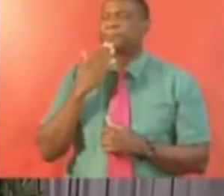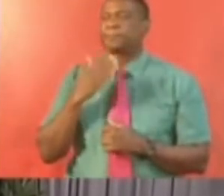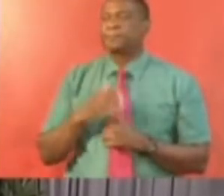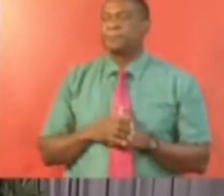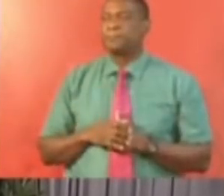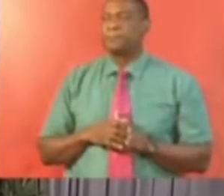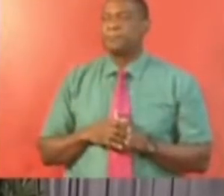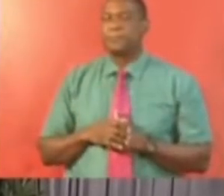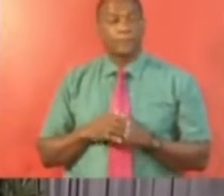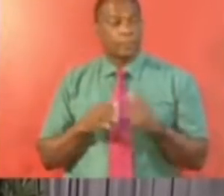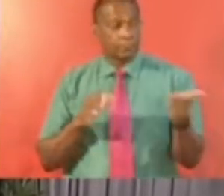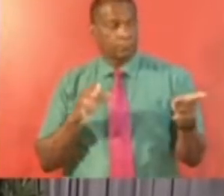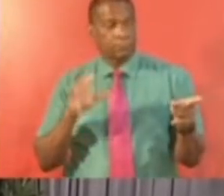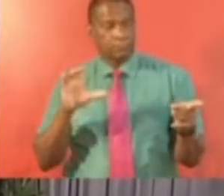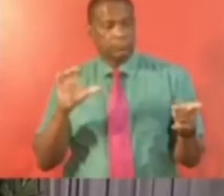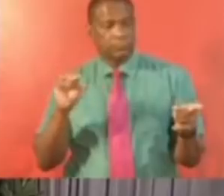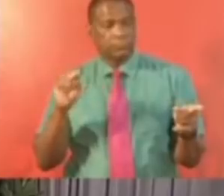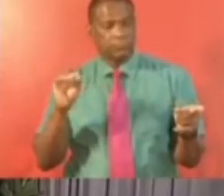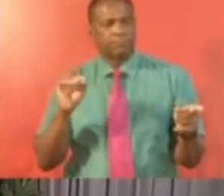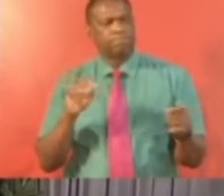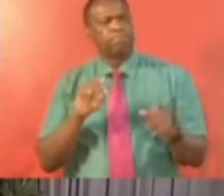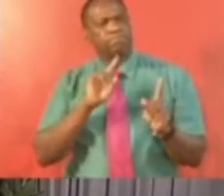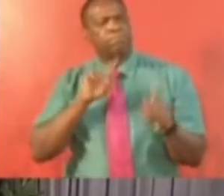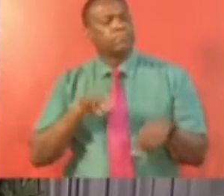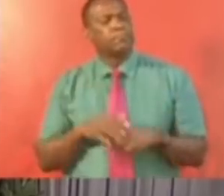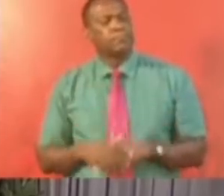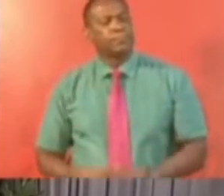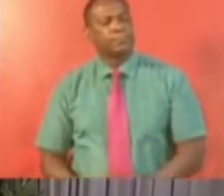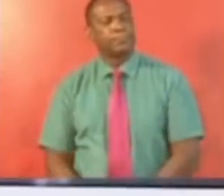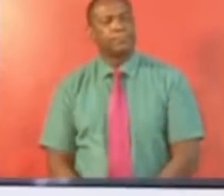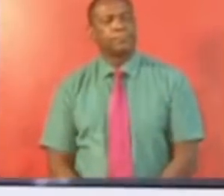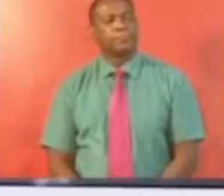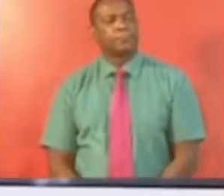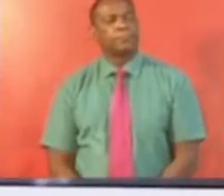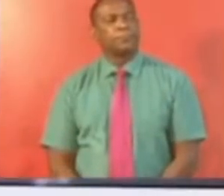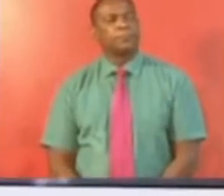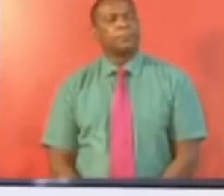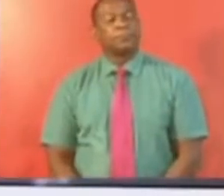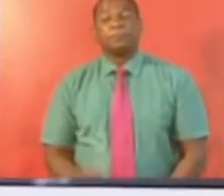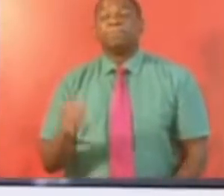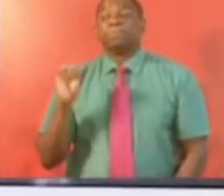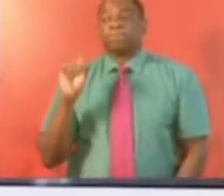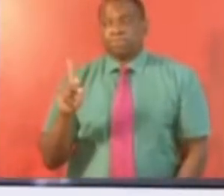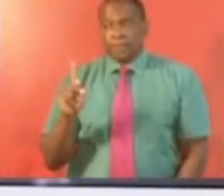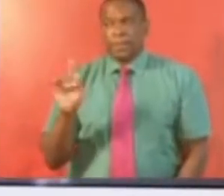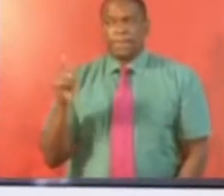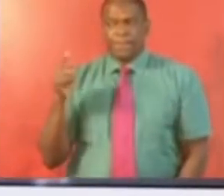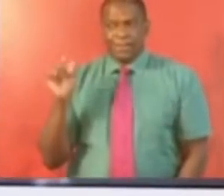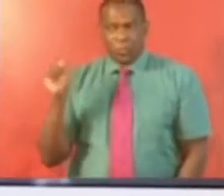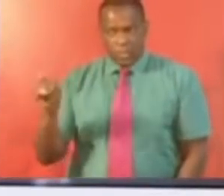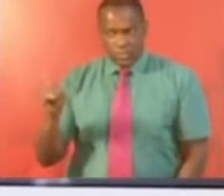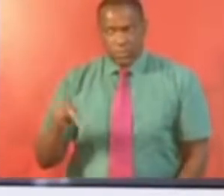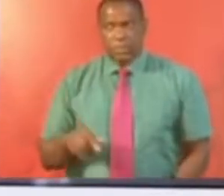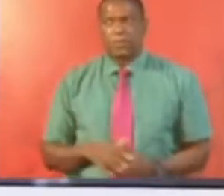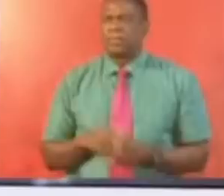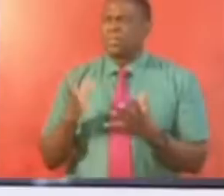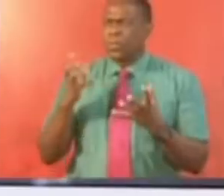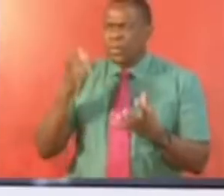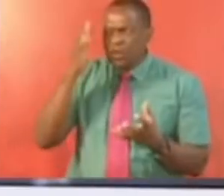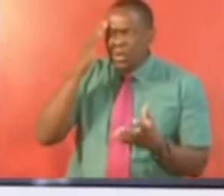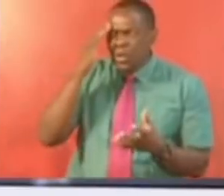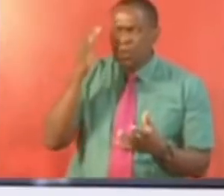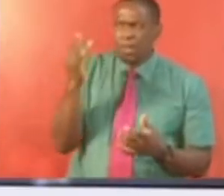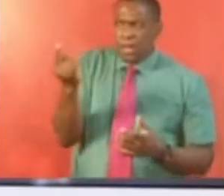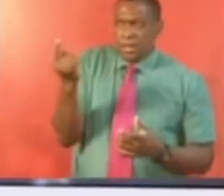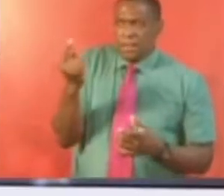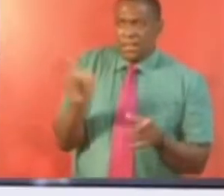to Chief Medical Officer to respond to these questions. Okay, so in terms of your first question, you want to know someone is at a